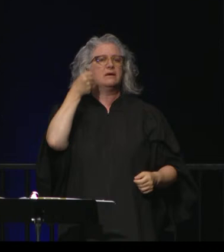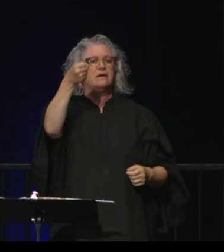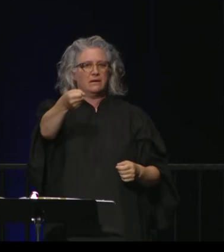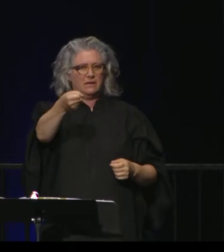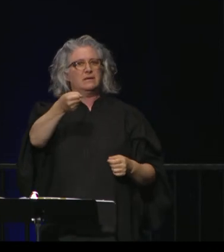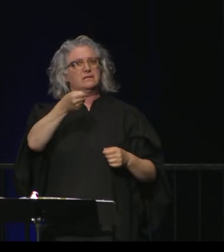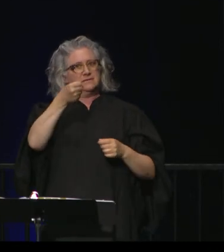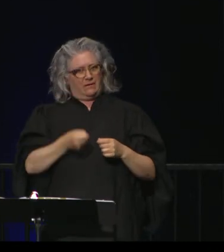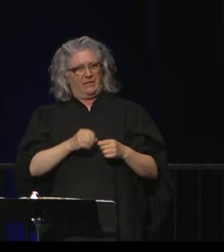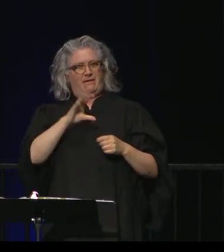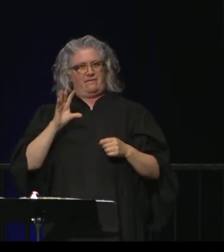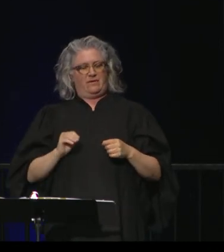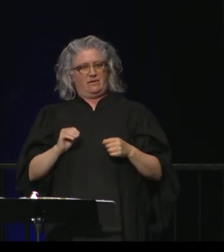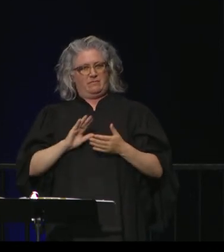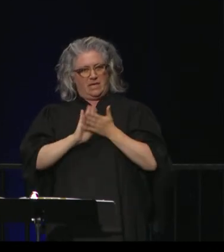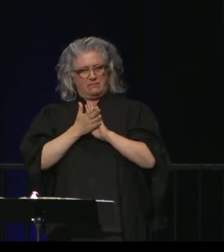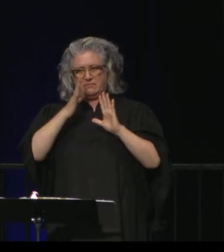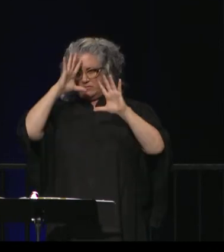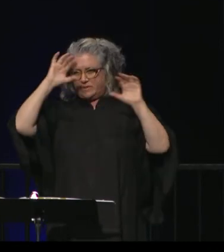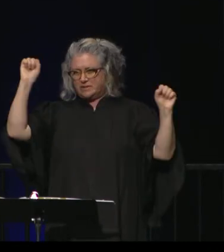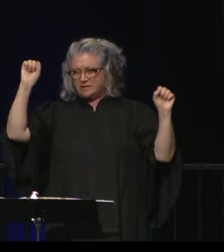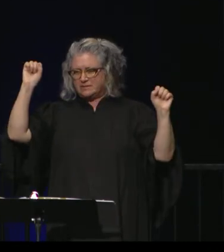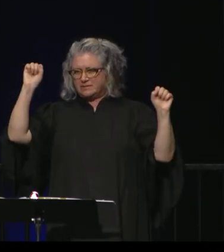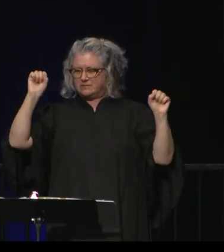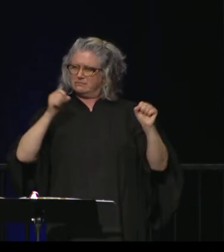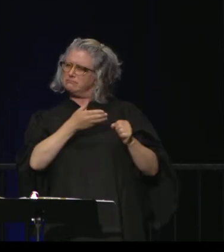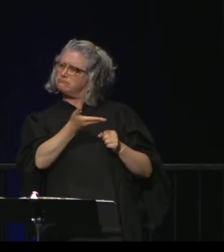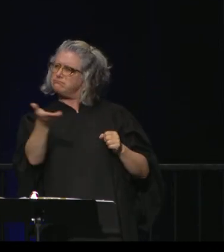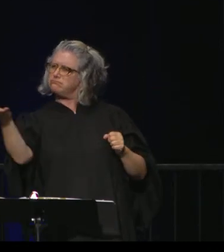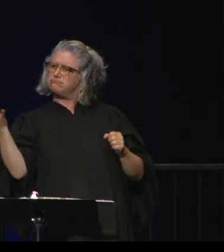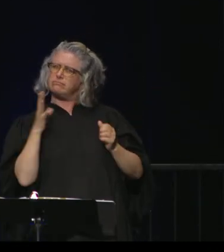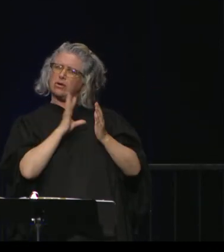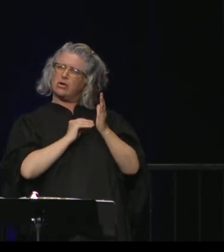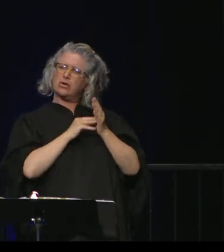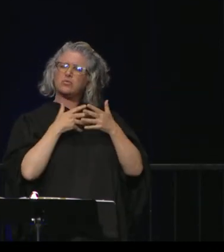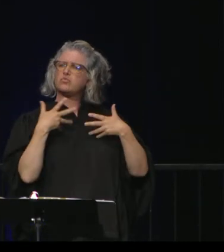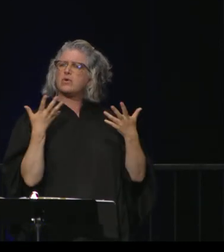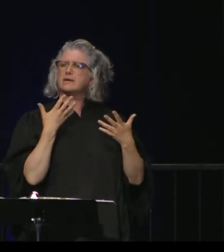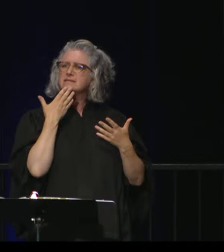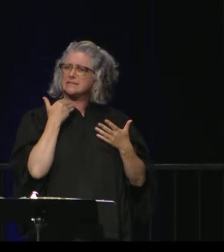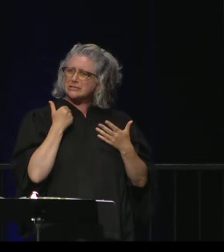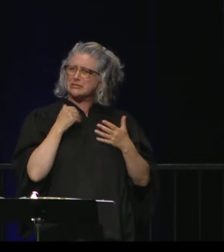And what then is the message for you, dear graduates?